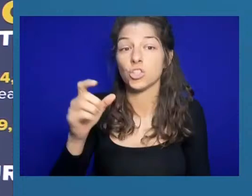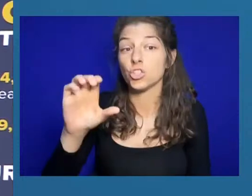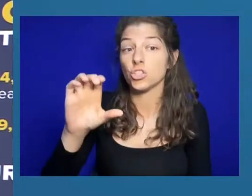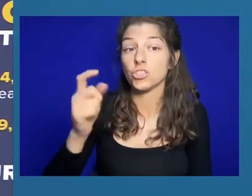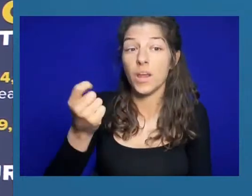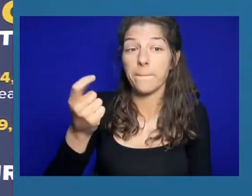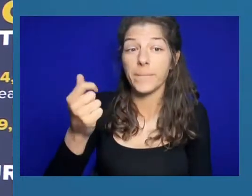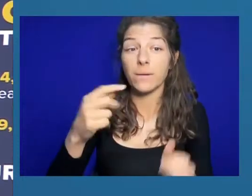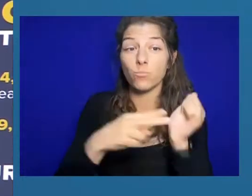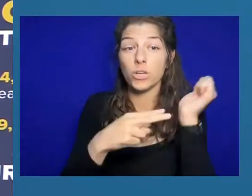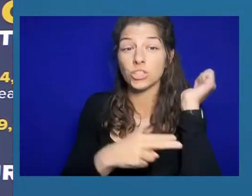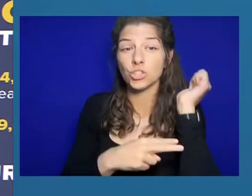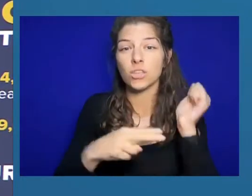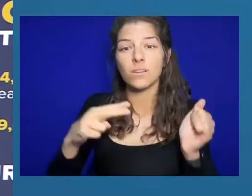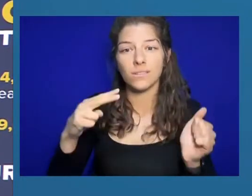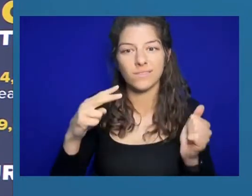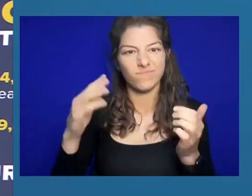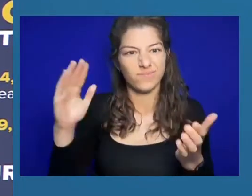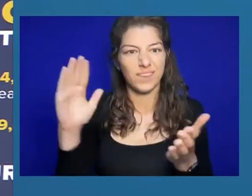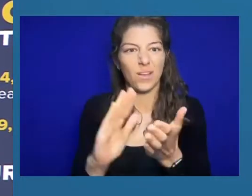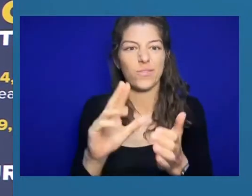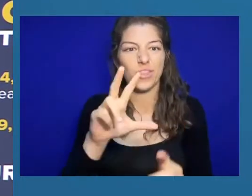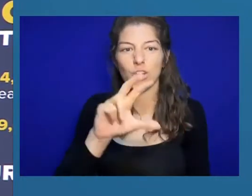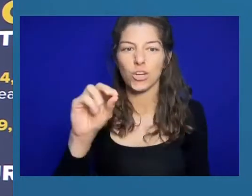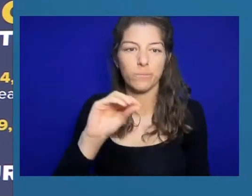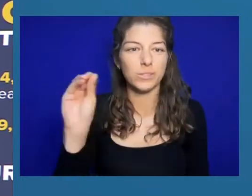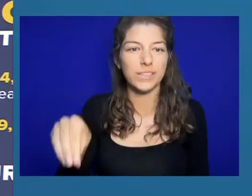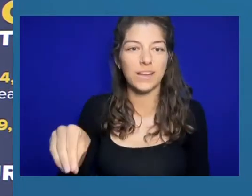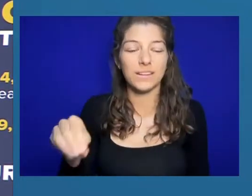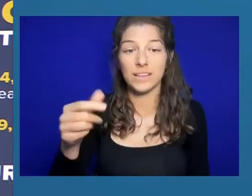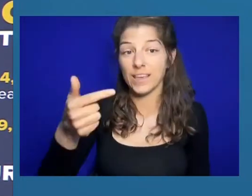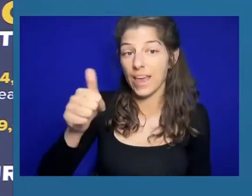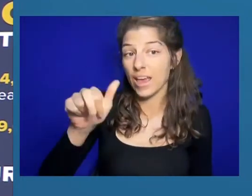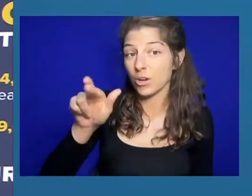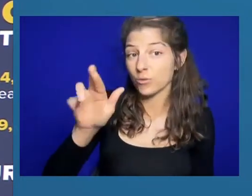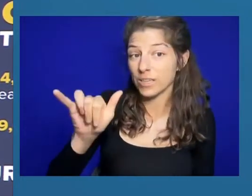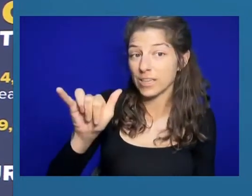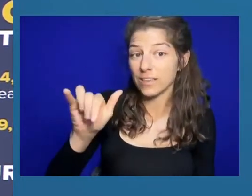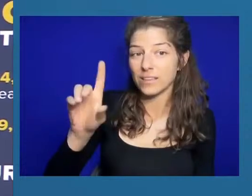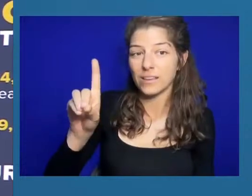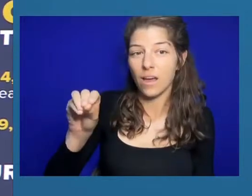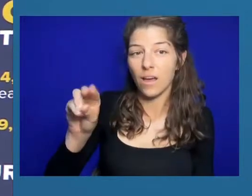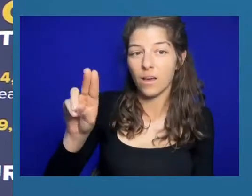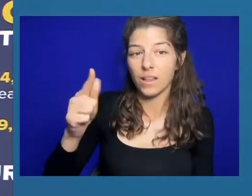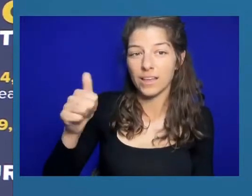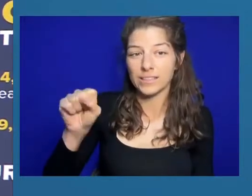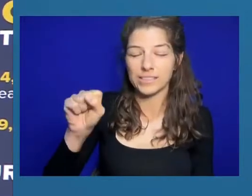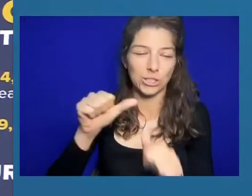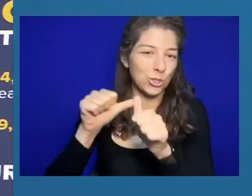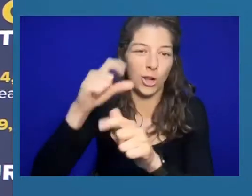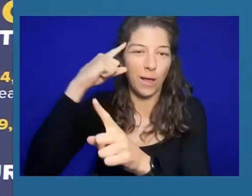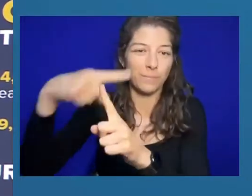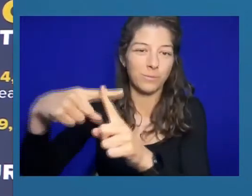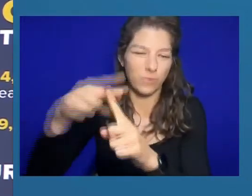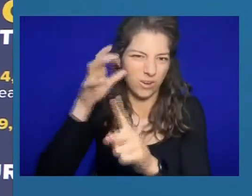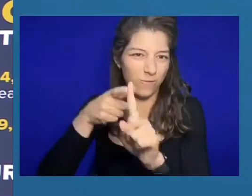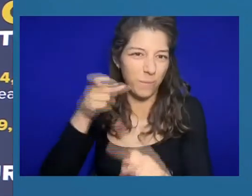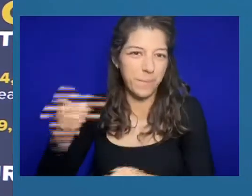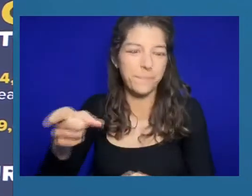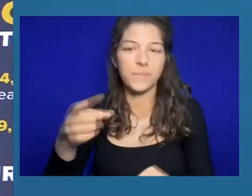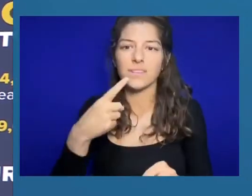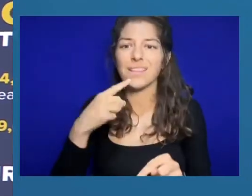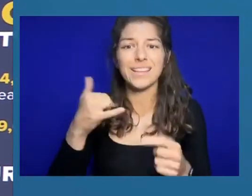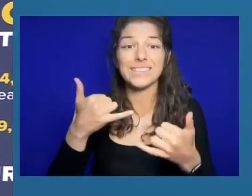they're down nearly 30%. Now, Gary Douglas, who is the eternal optimist, and I love him for that, you'll be hearing from him, he says, well, that still